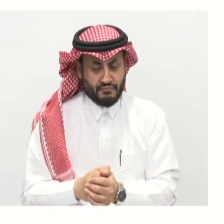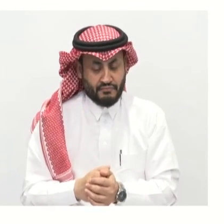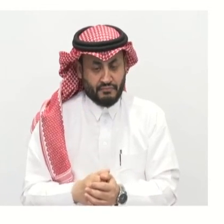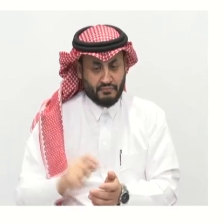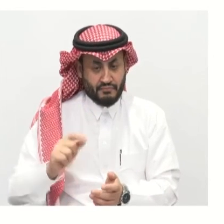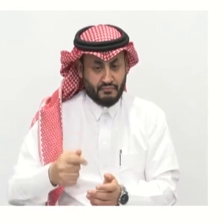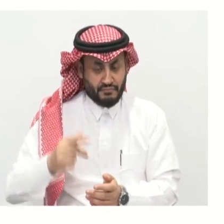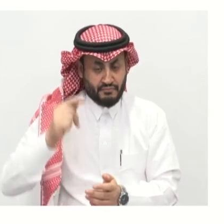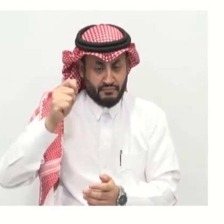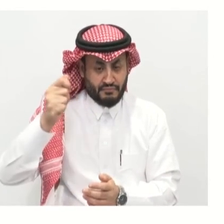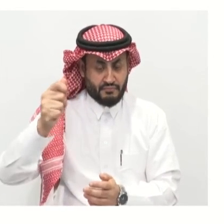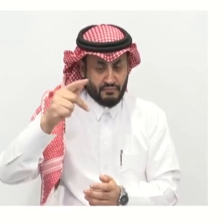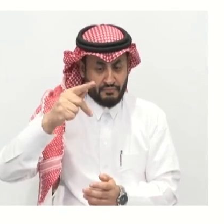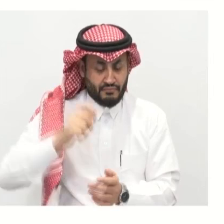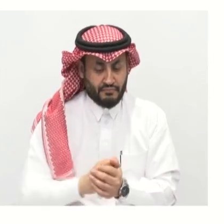tap,